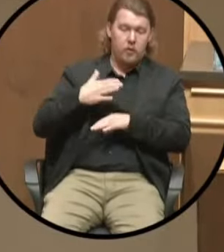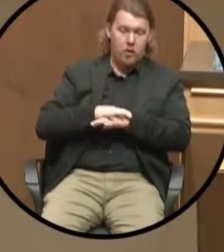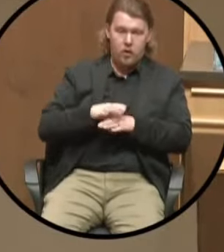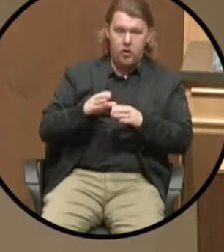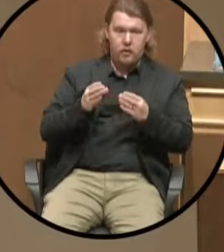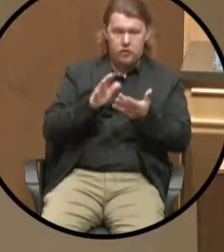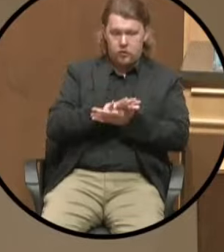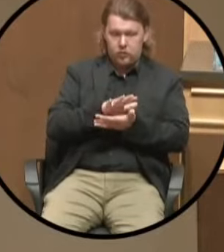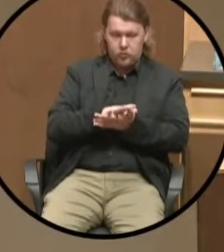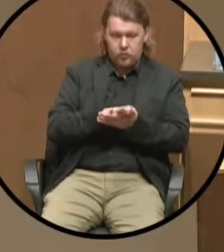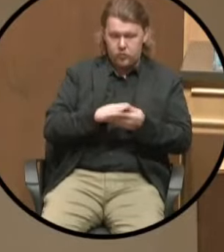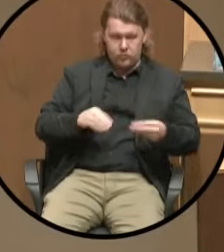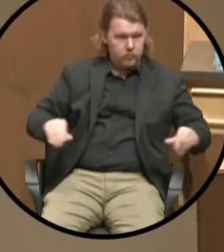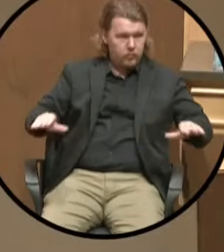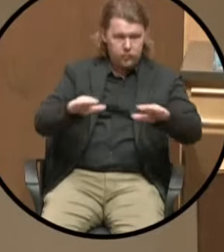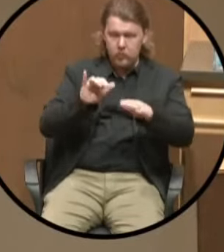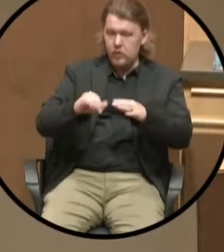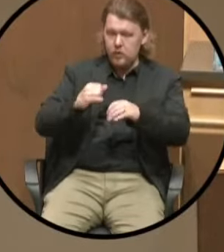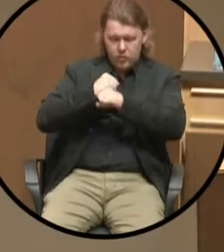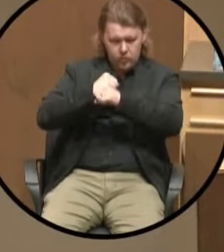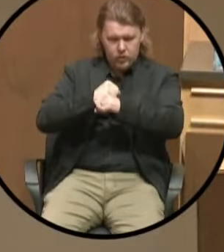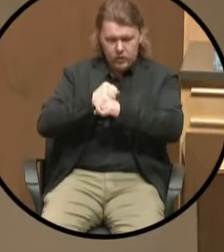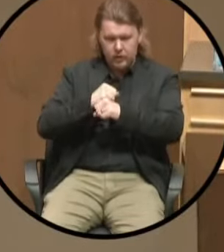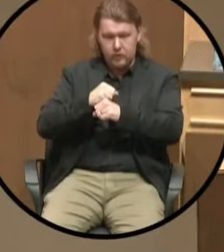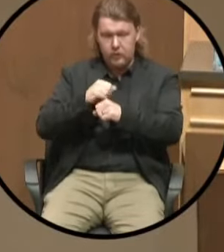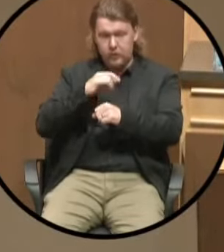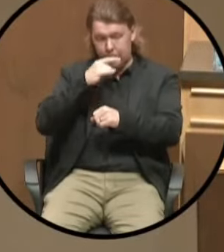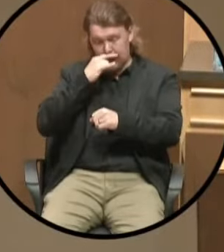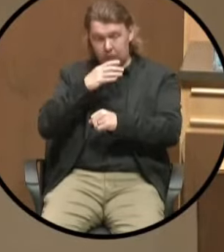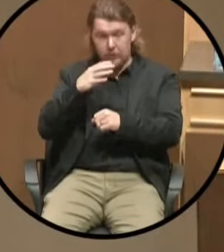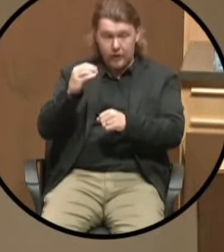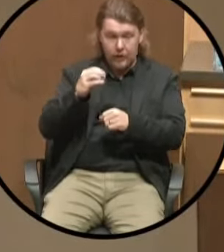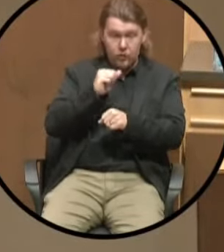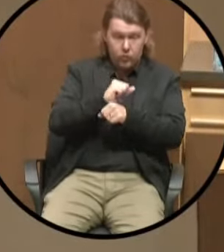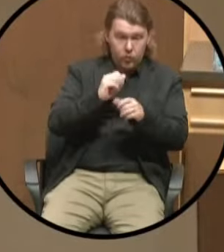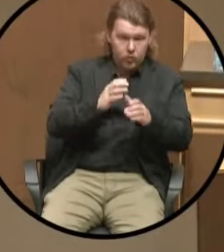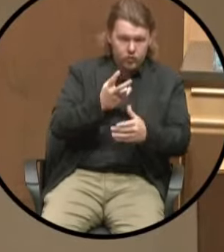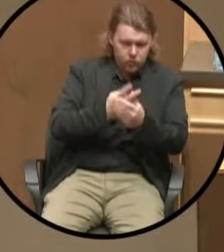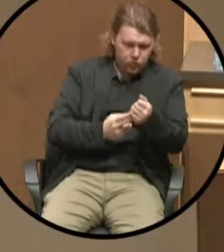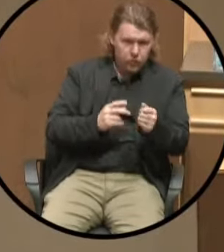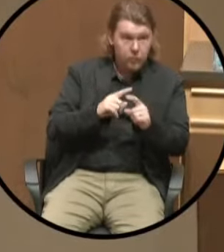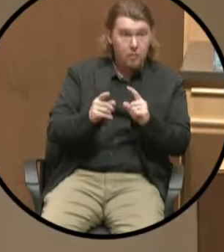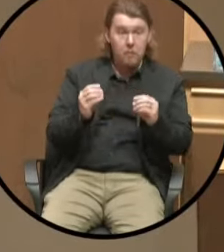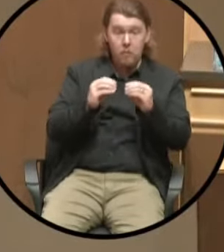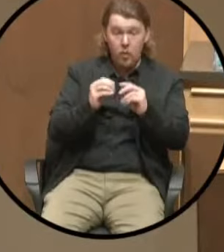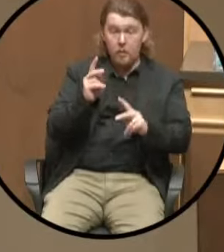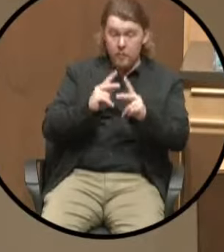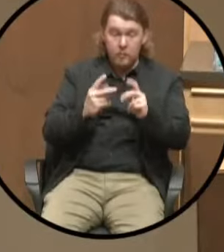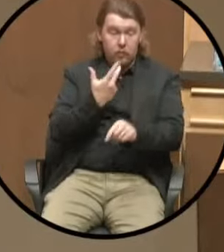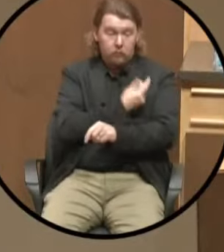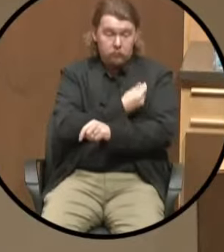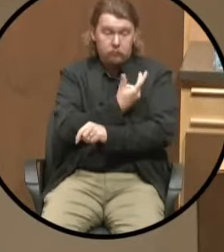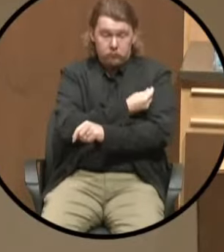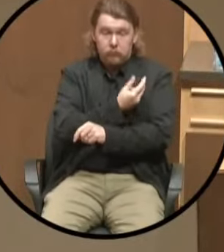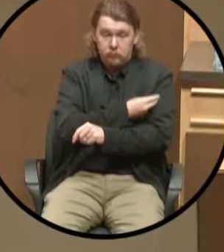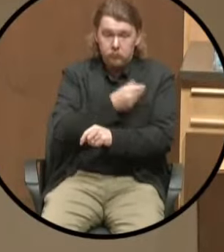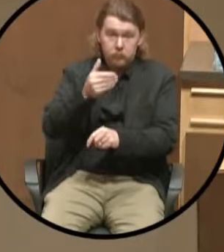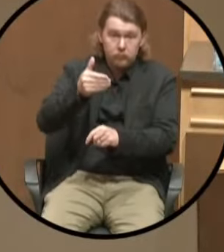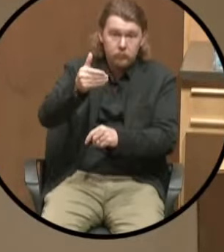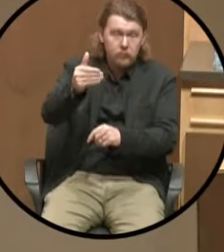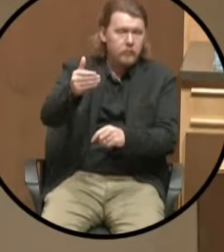is intended to protect both children and employees. Now, as we have more that are vaccinated, that can potentially change in the